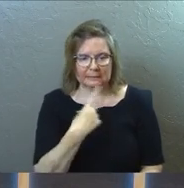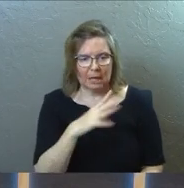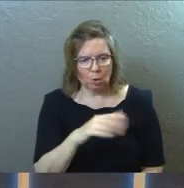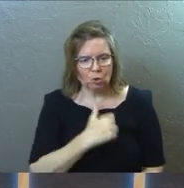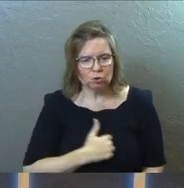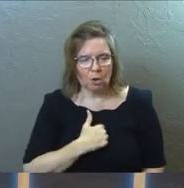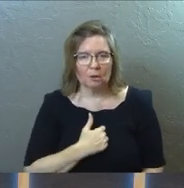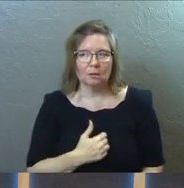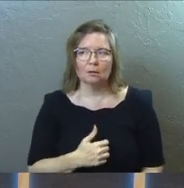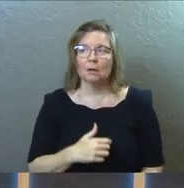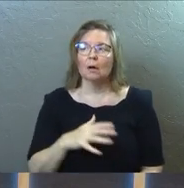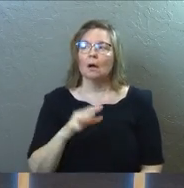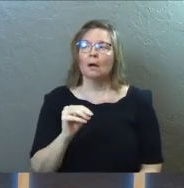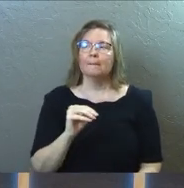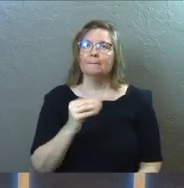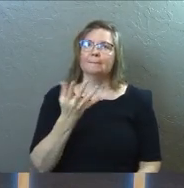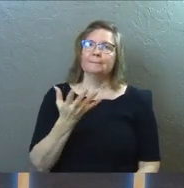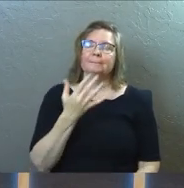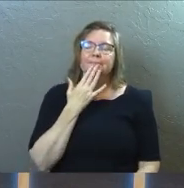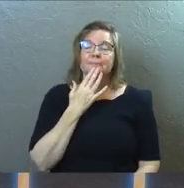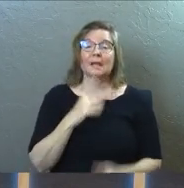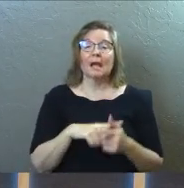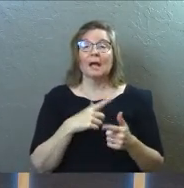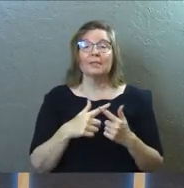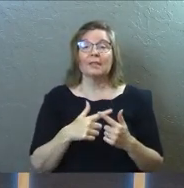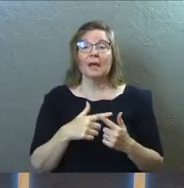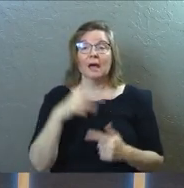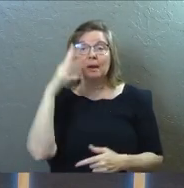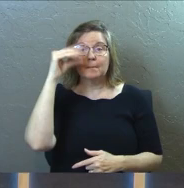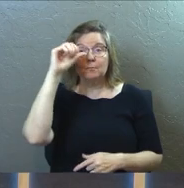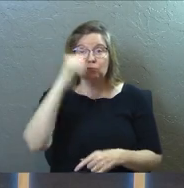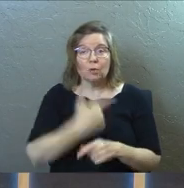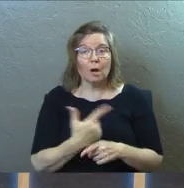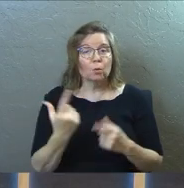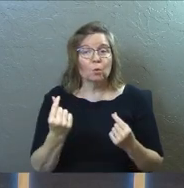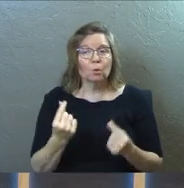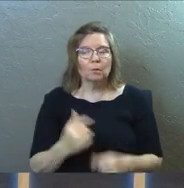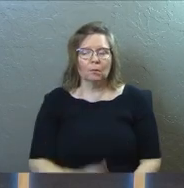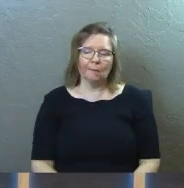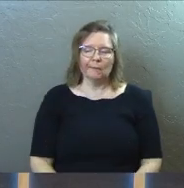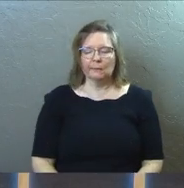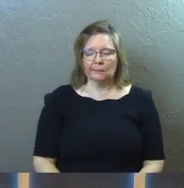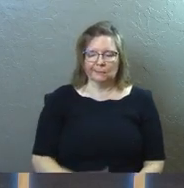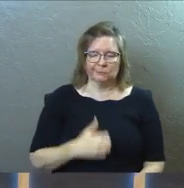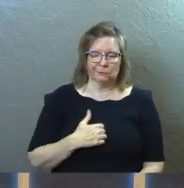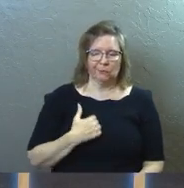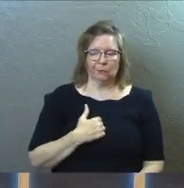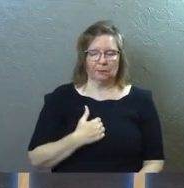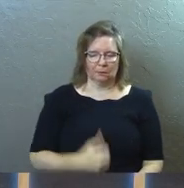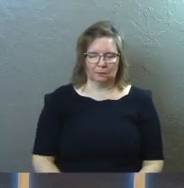Say you're sorry. And then what does little boy do? Sorry.